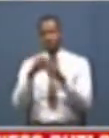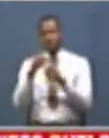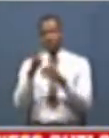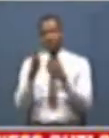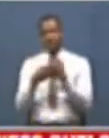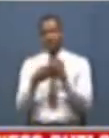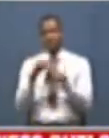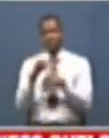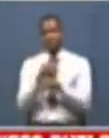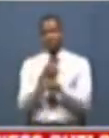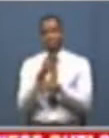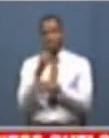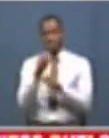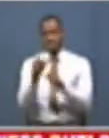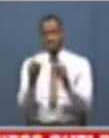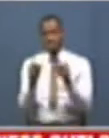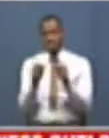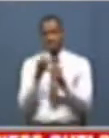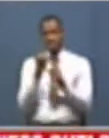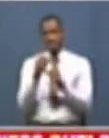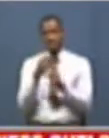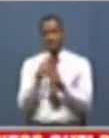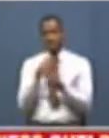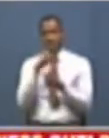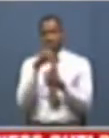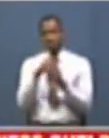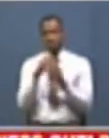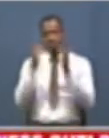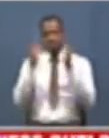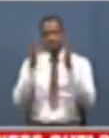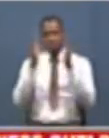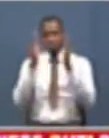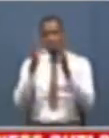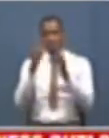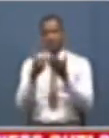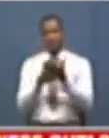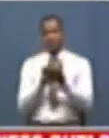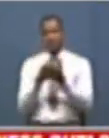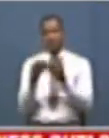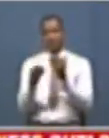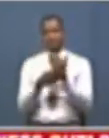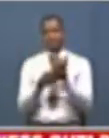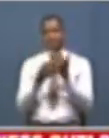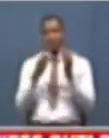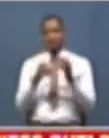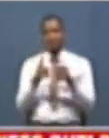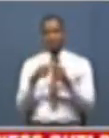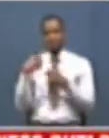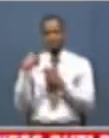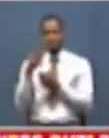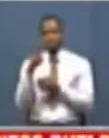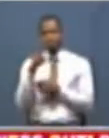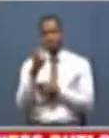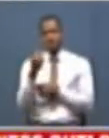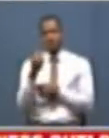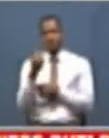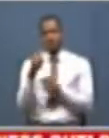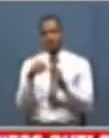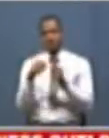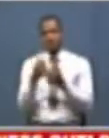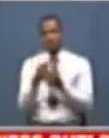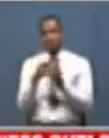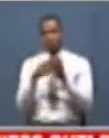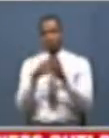industry. One area that has engaged the attention of the Ghanaian bankers since 2000 is how to